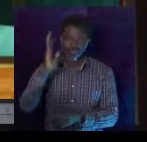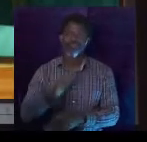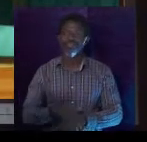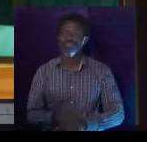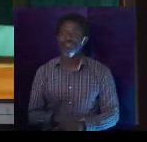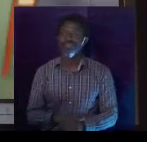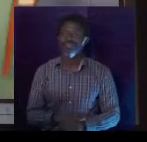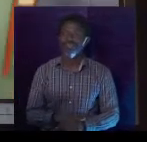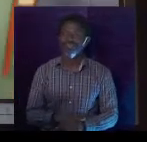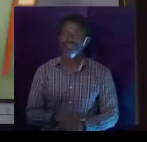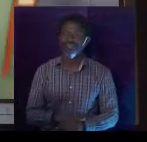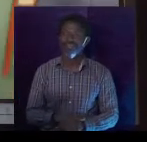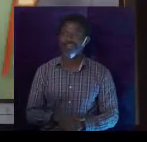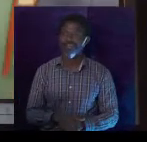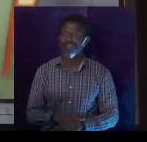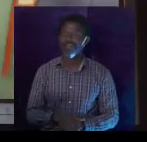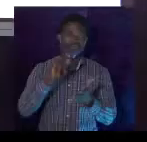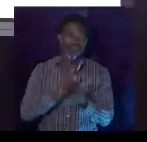will.